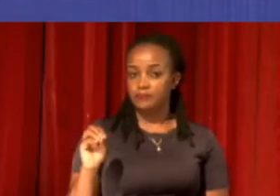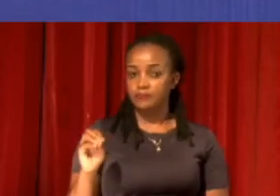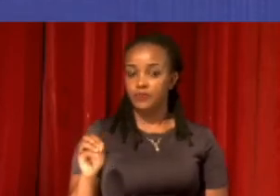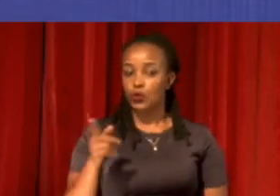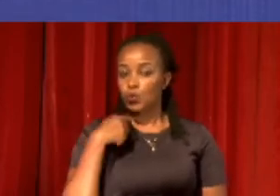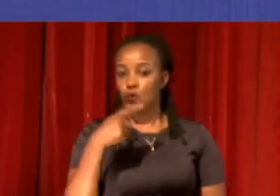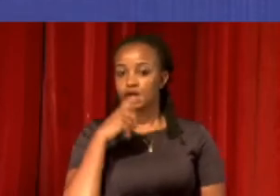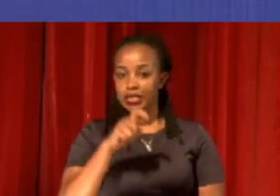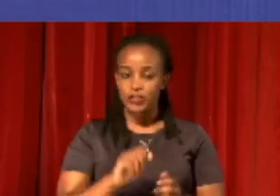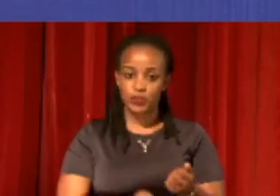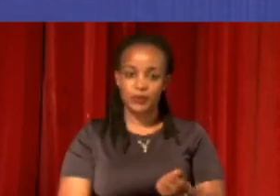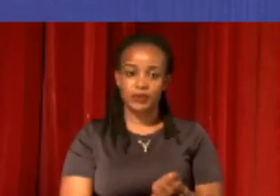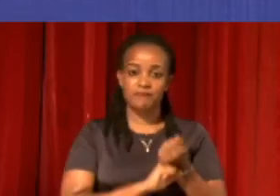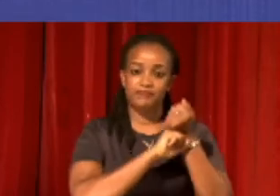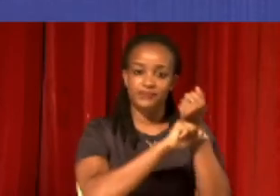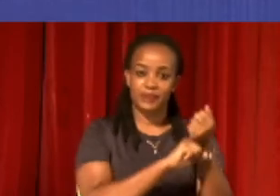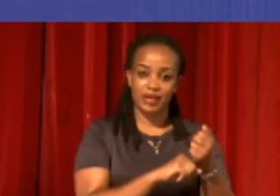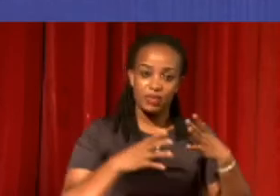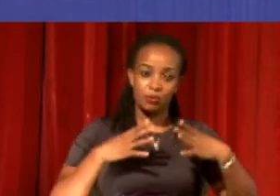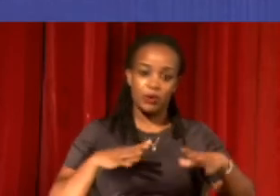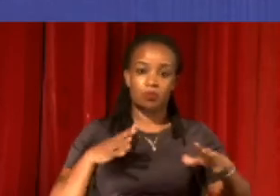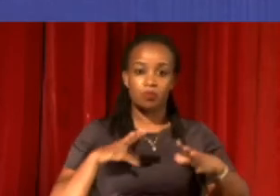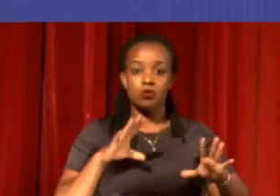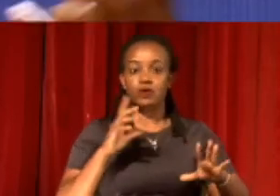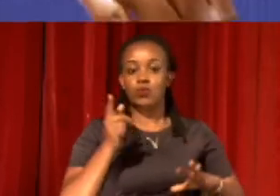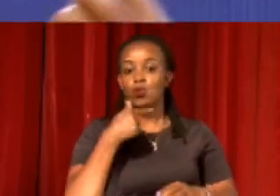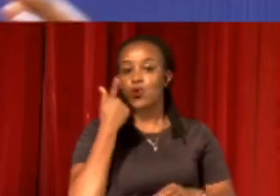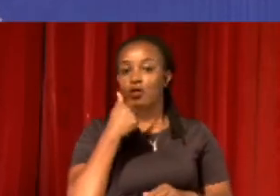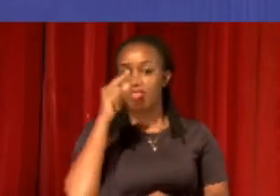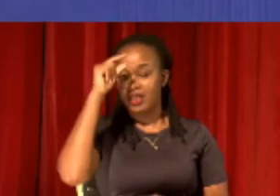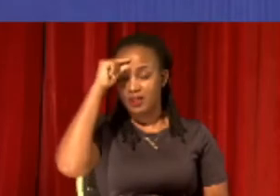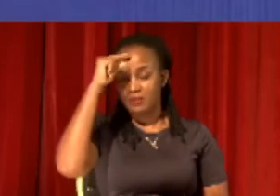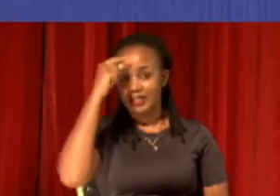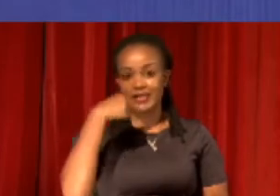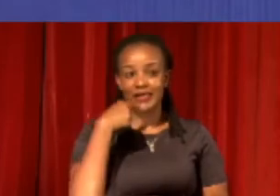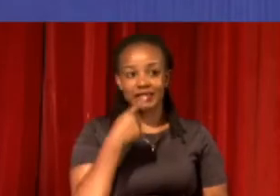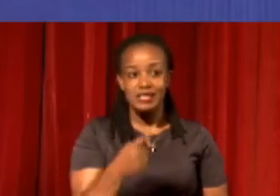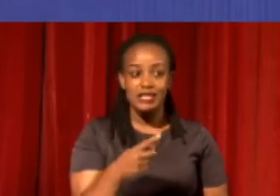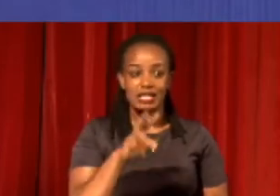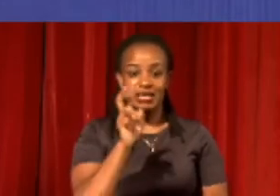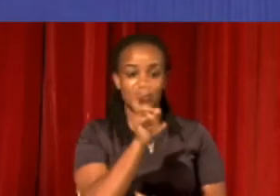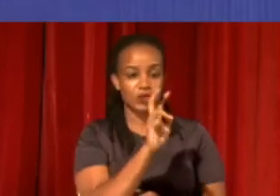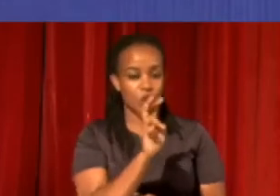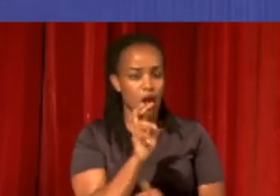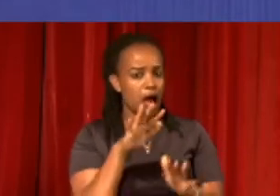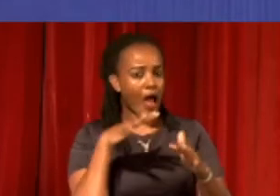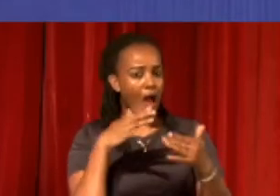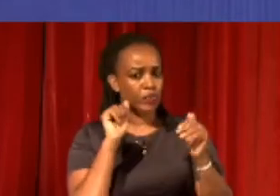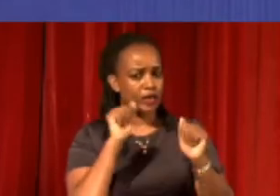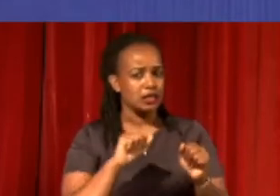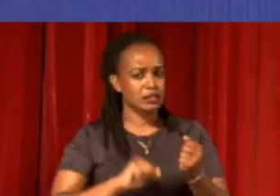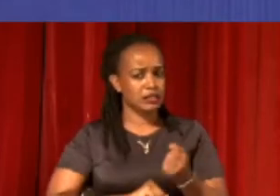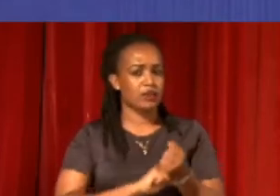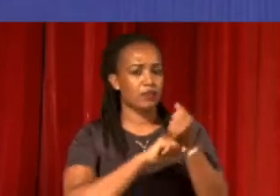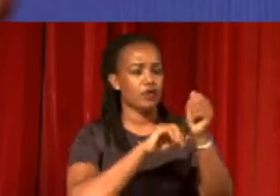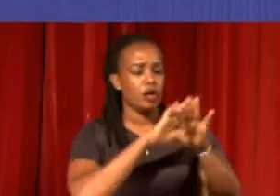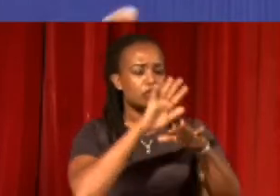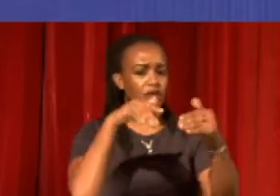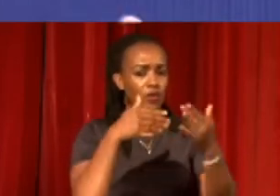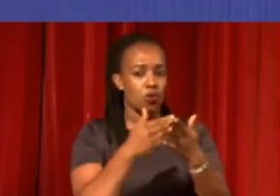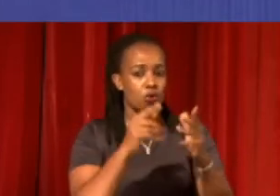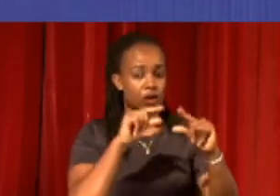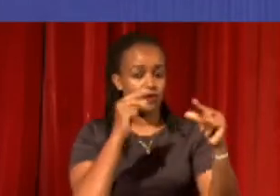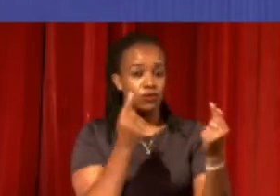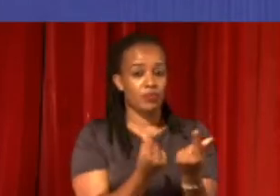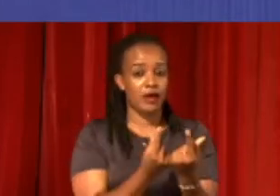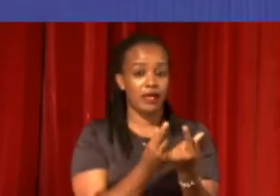to be supported. Mm. And these are the people that the government is saying, let's look at the whole picture and let's see how to support all these people. And that's why we have all